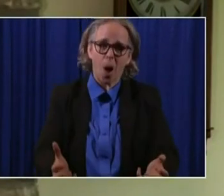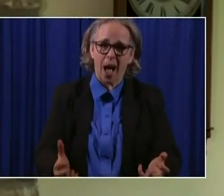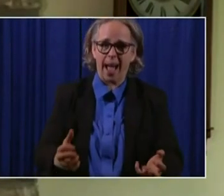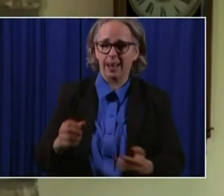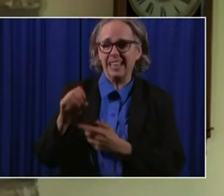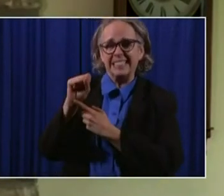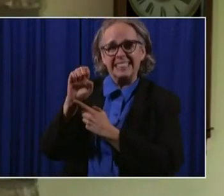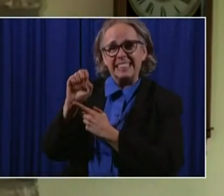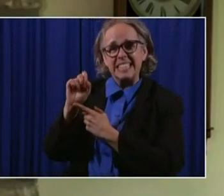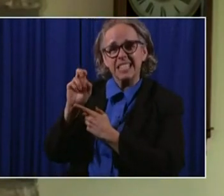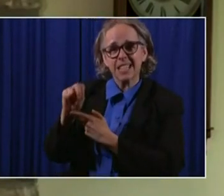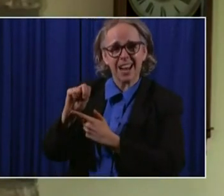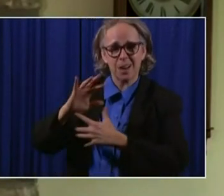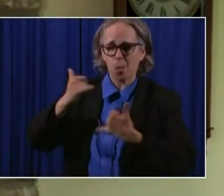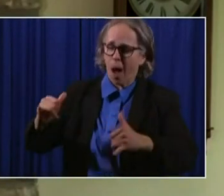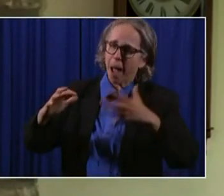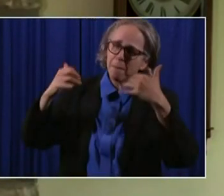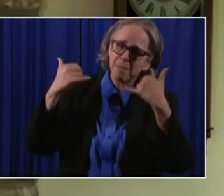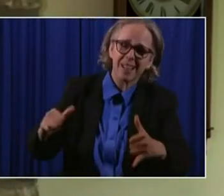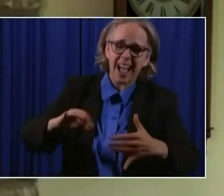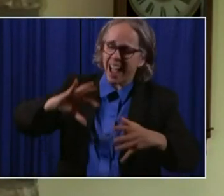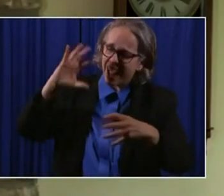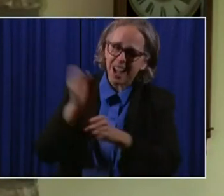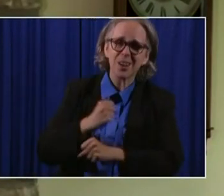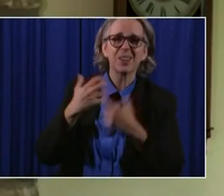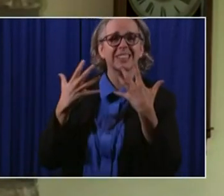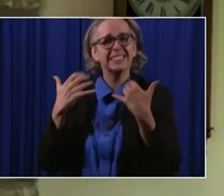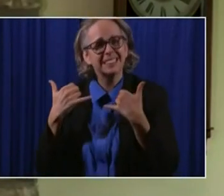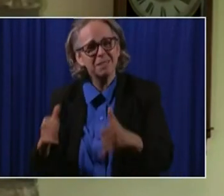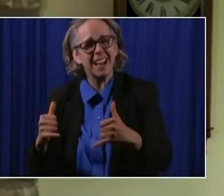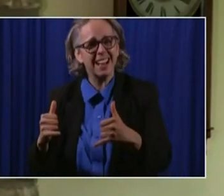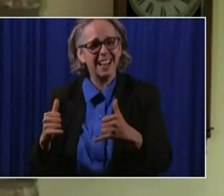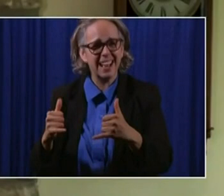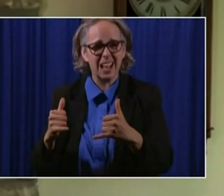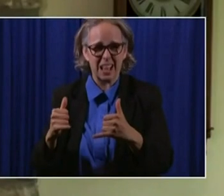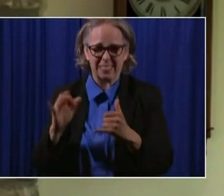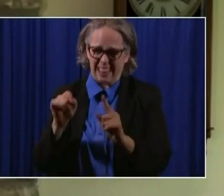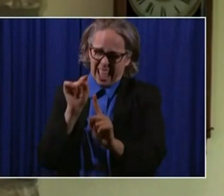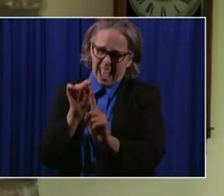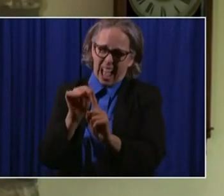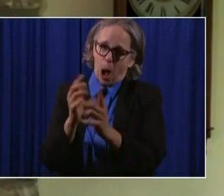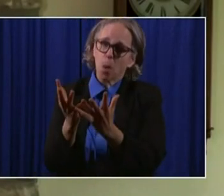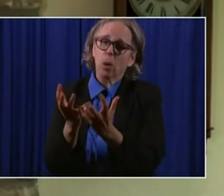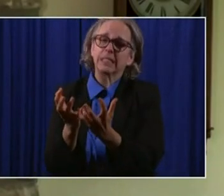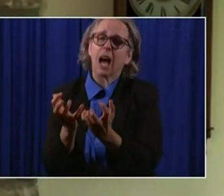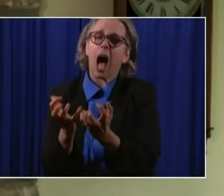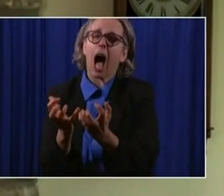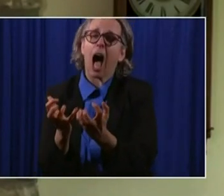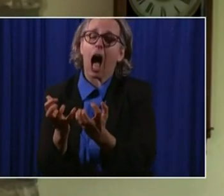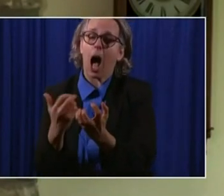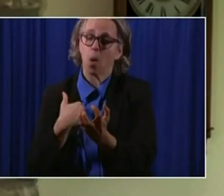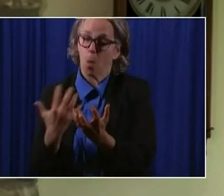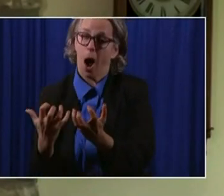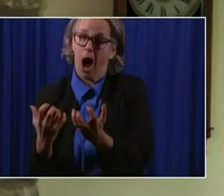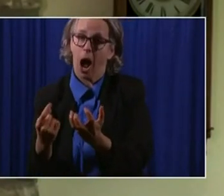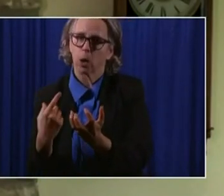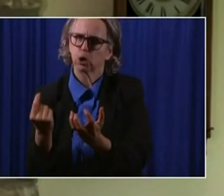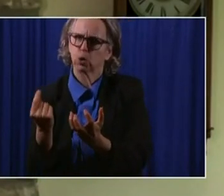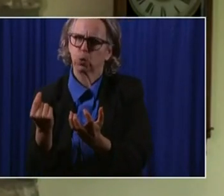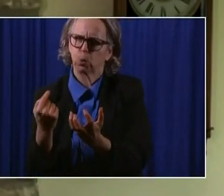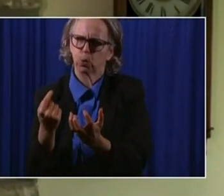desire to have a season will inspire our young people, our athletes, our student athletes,